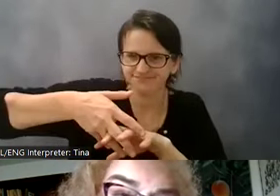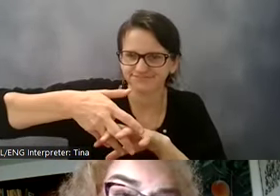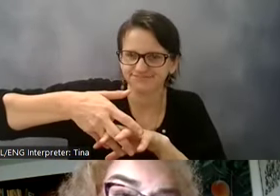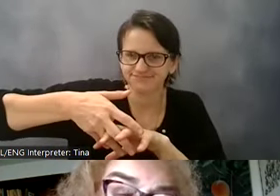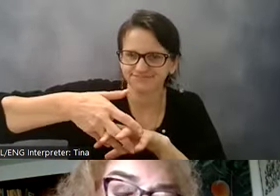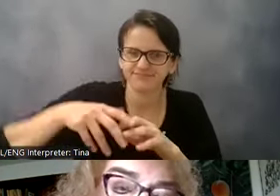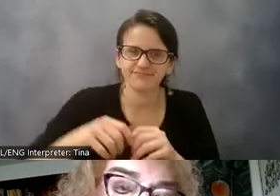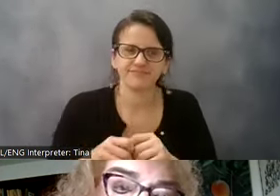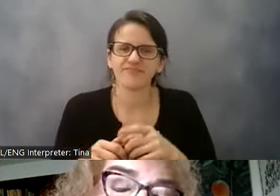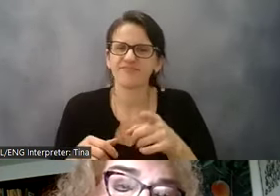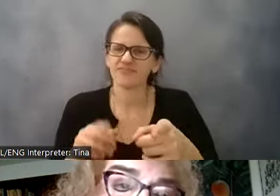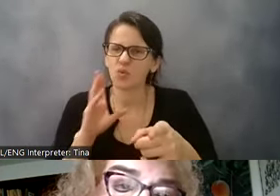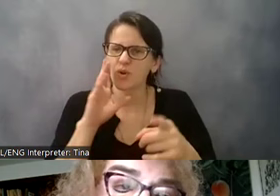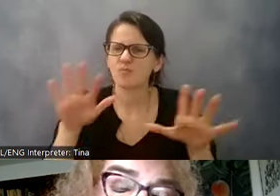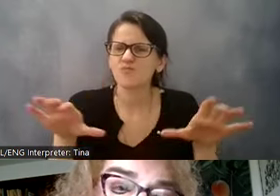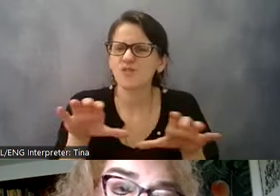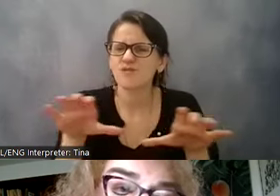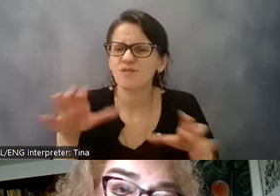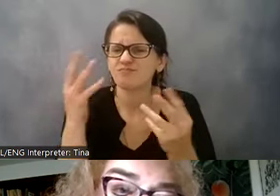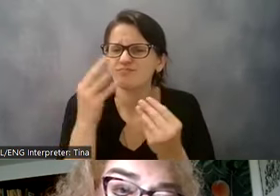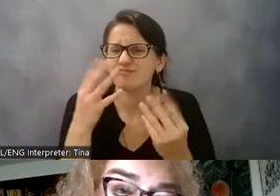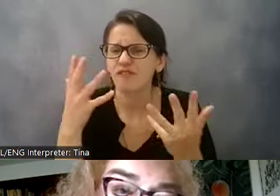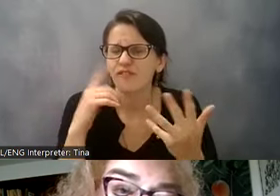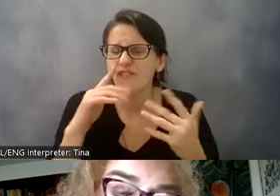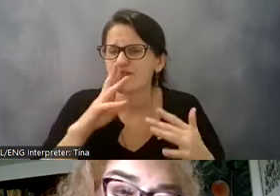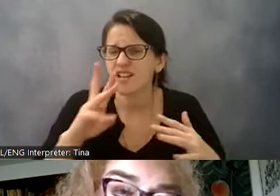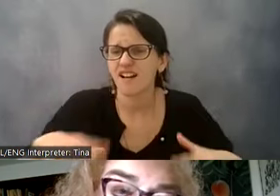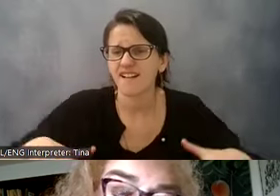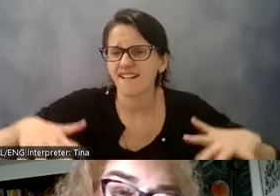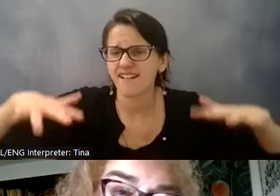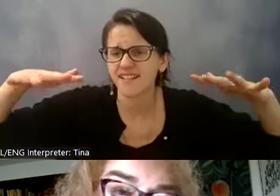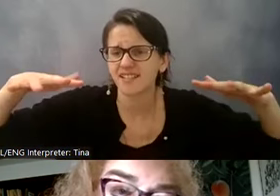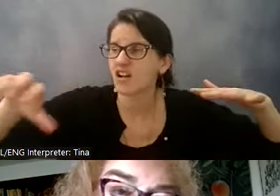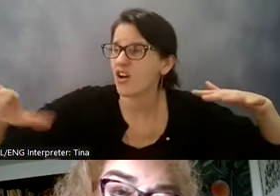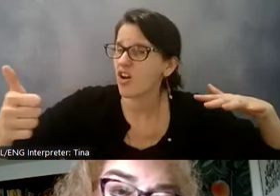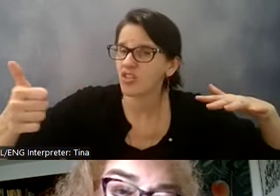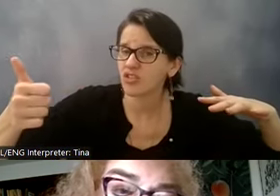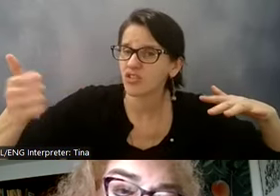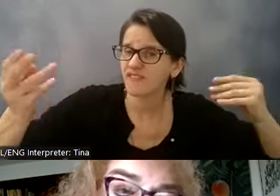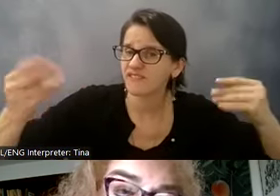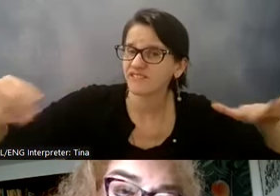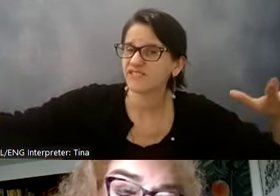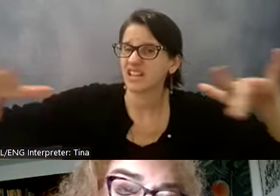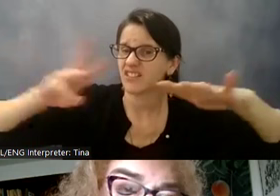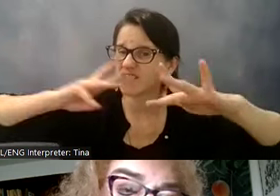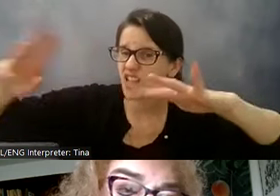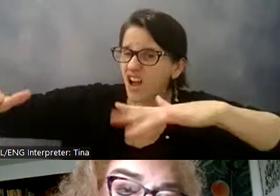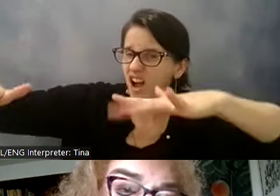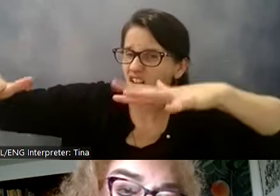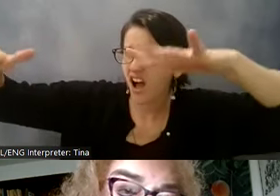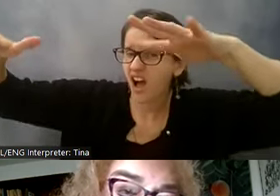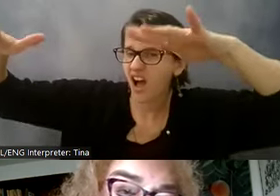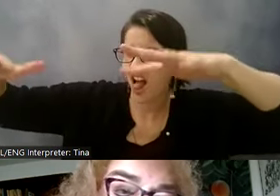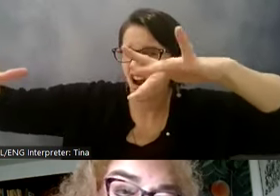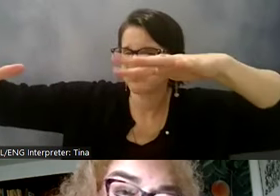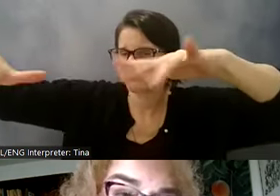They will perform beautifully in flood situations when other fields are flooded and have had massive